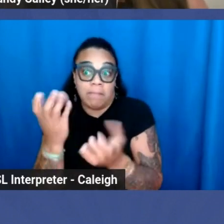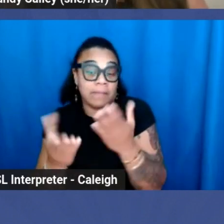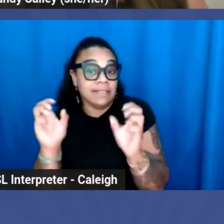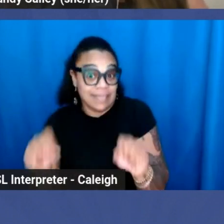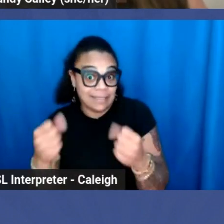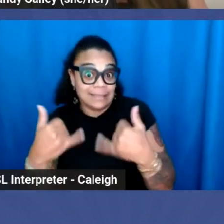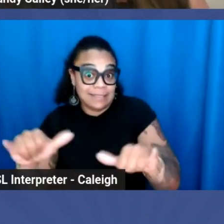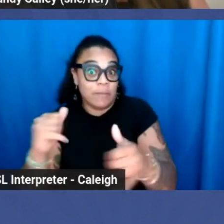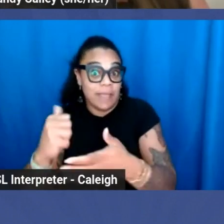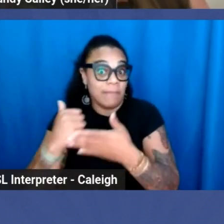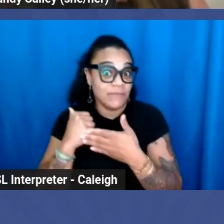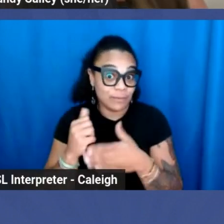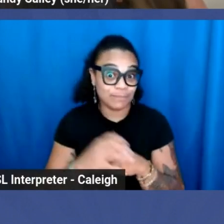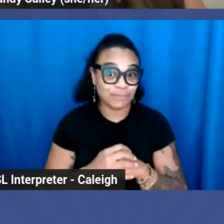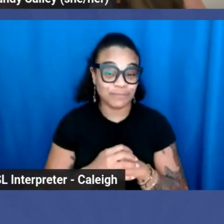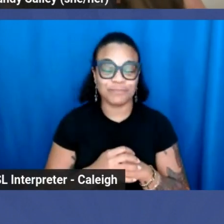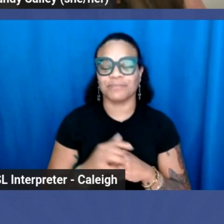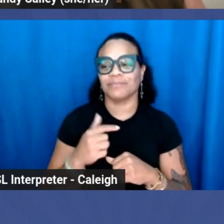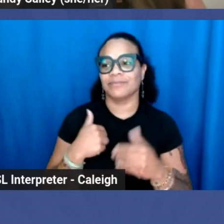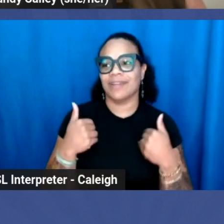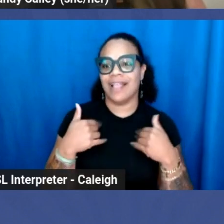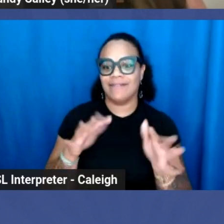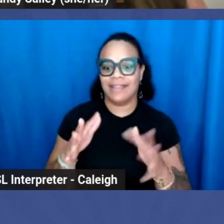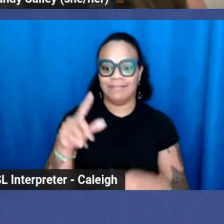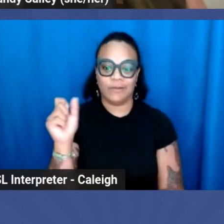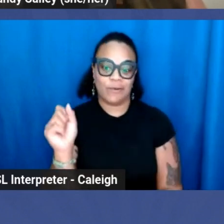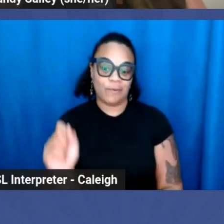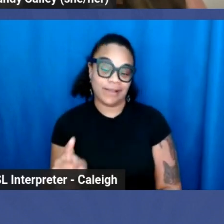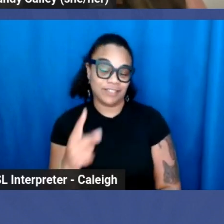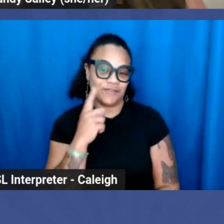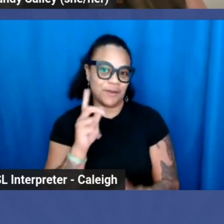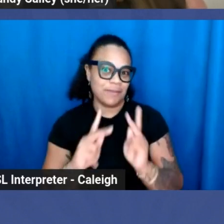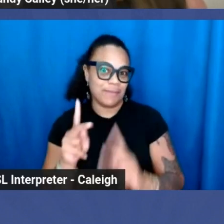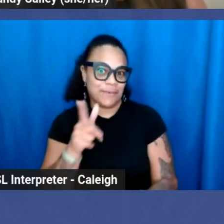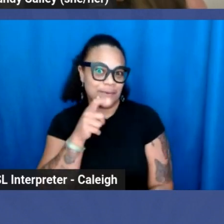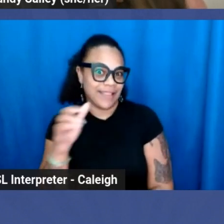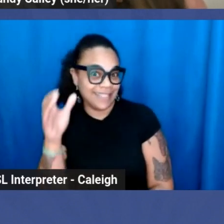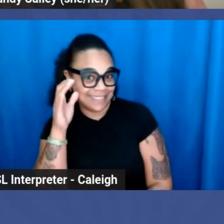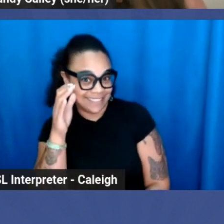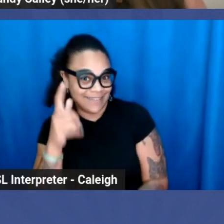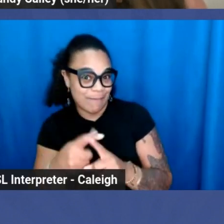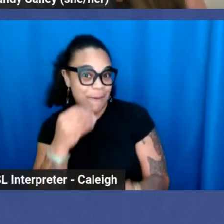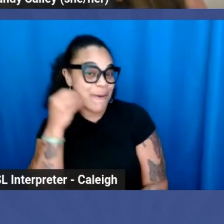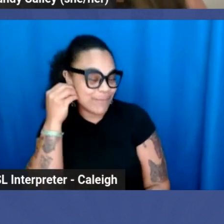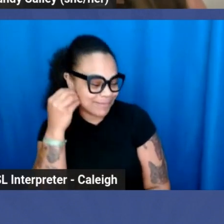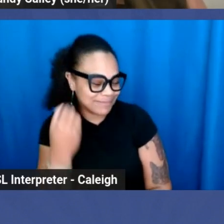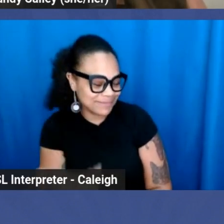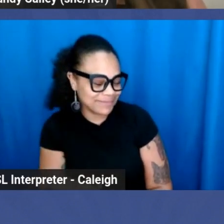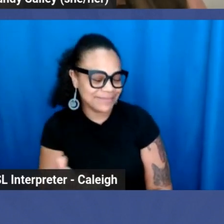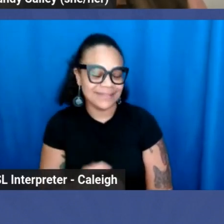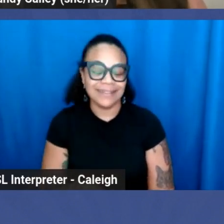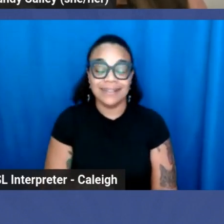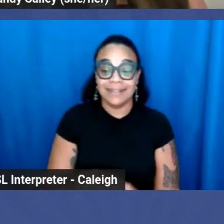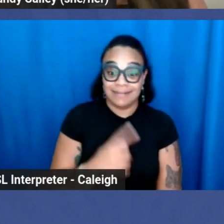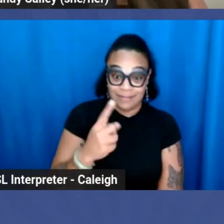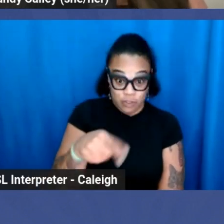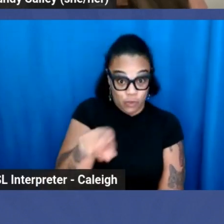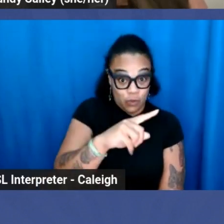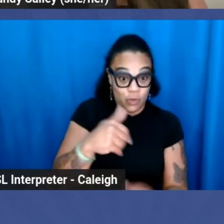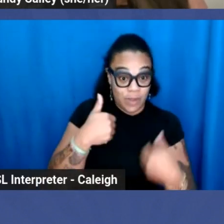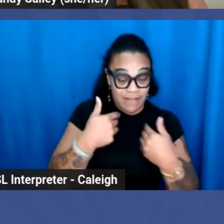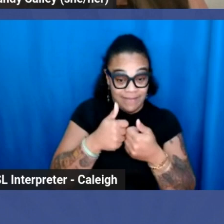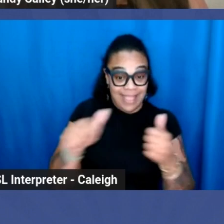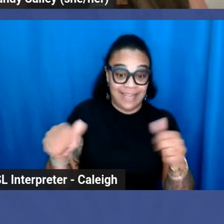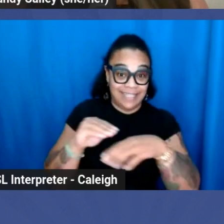So I have sort of a question for folks listening at home. Do you all have any like tips for the folks on